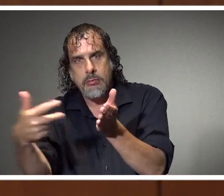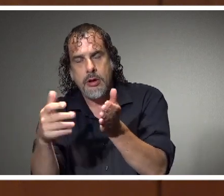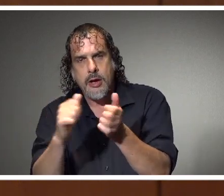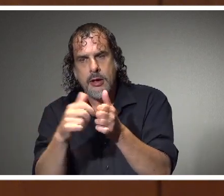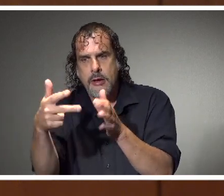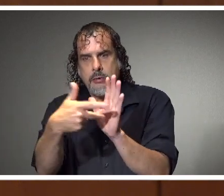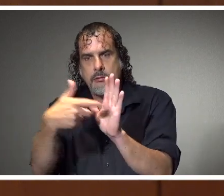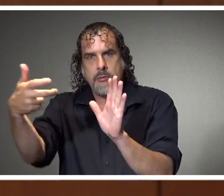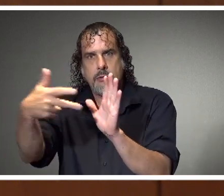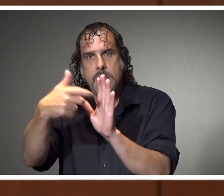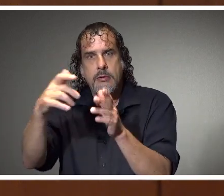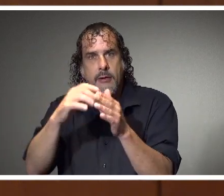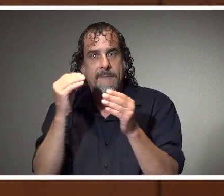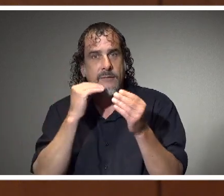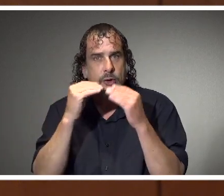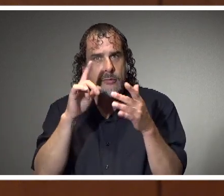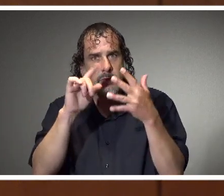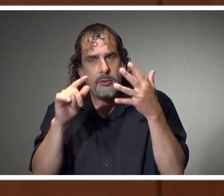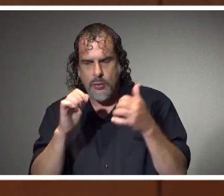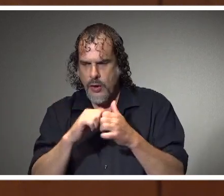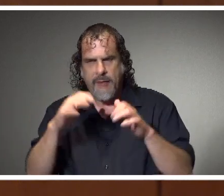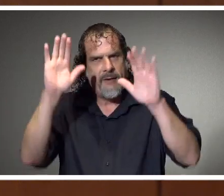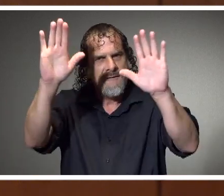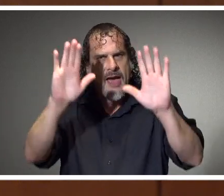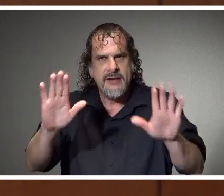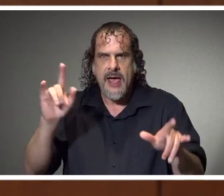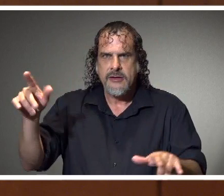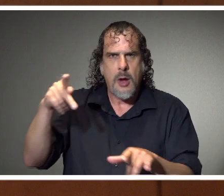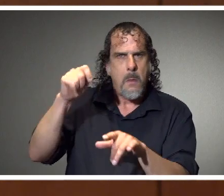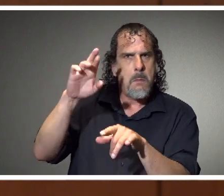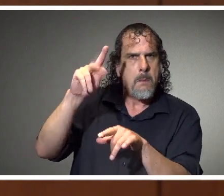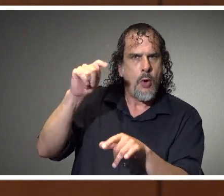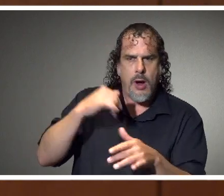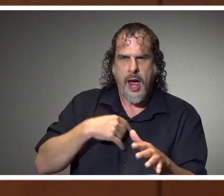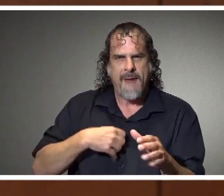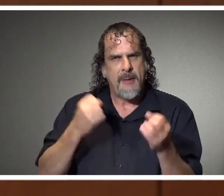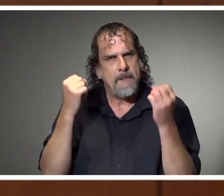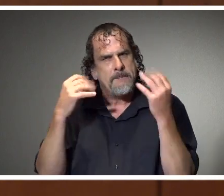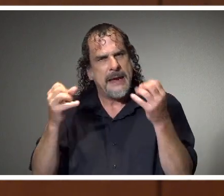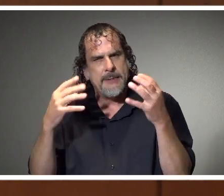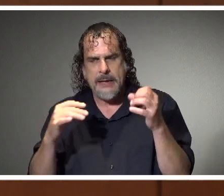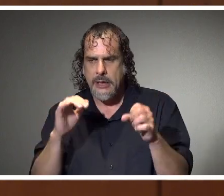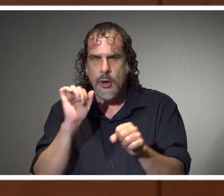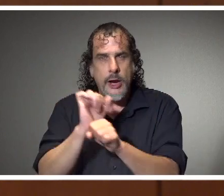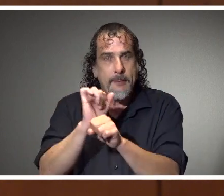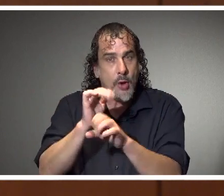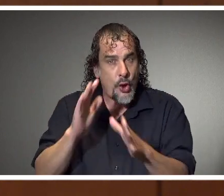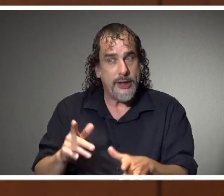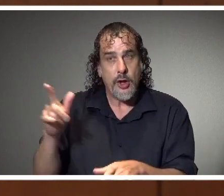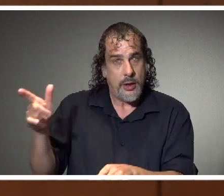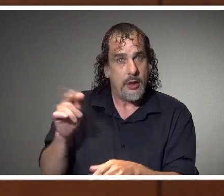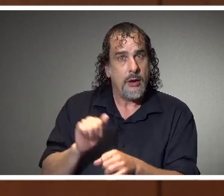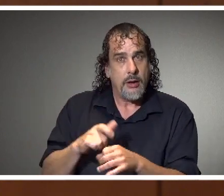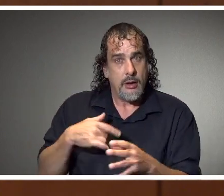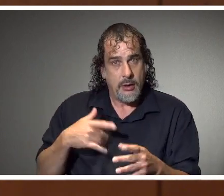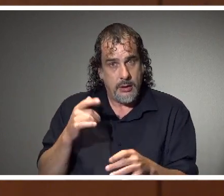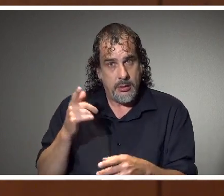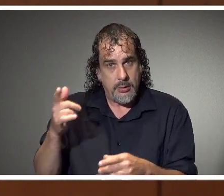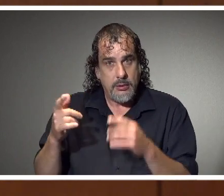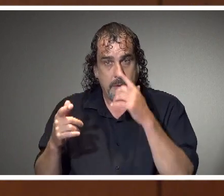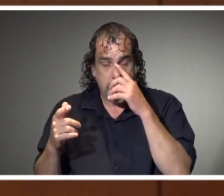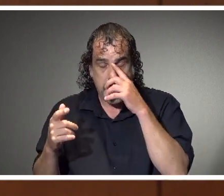port at Gulfport. We have a great port that has many employees and individuals employed at